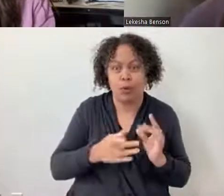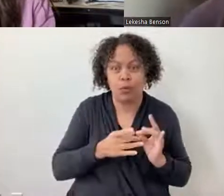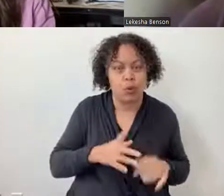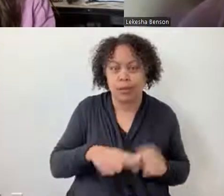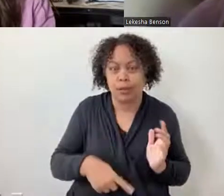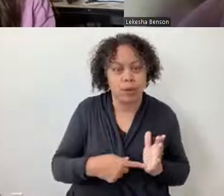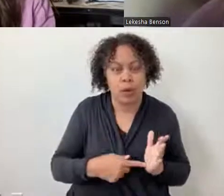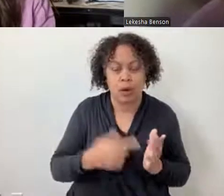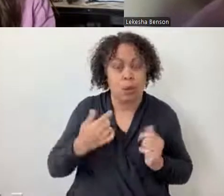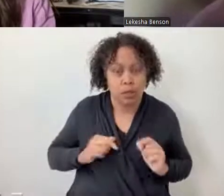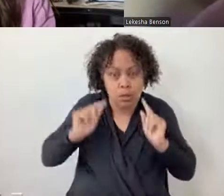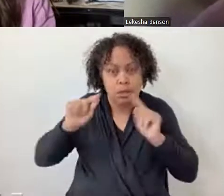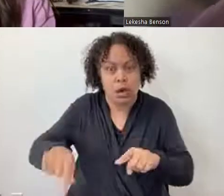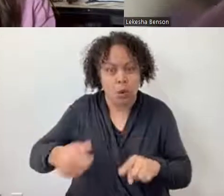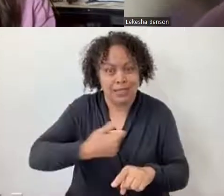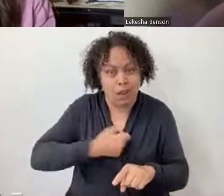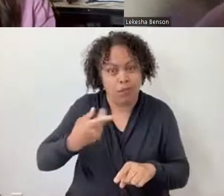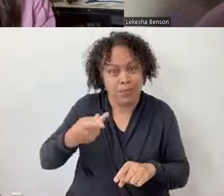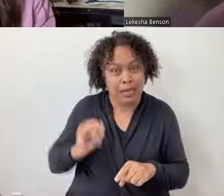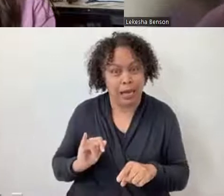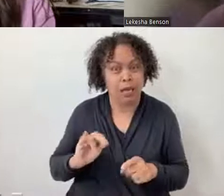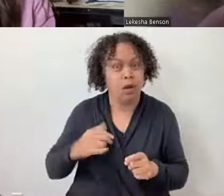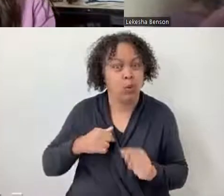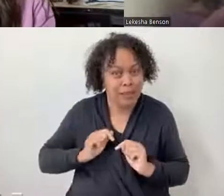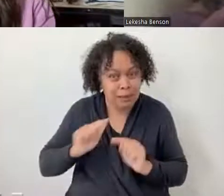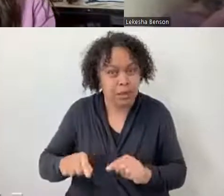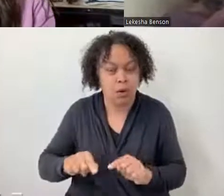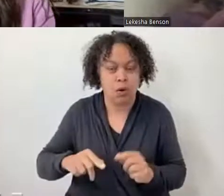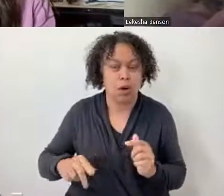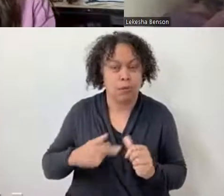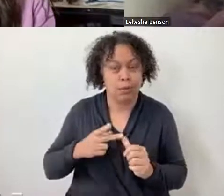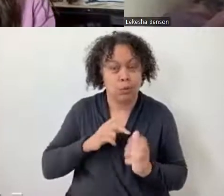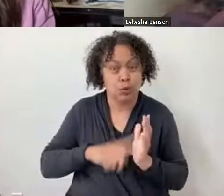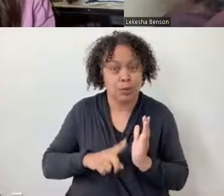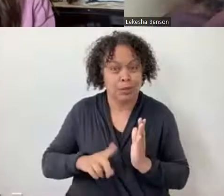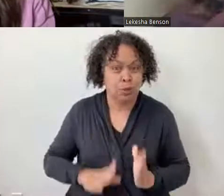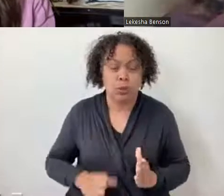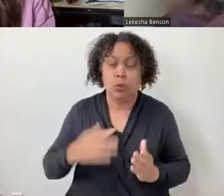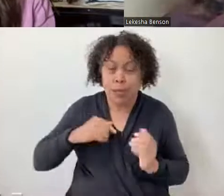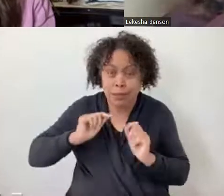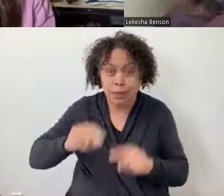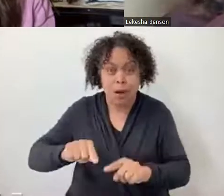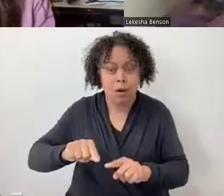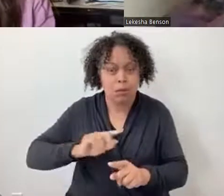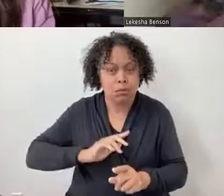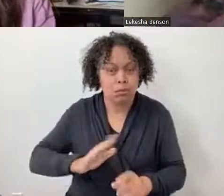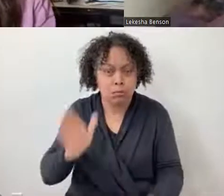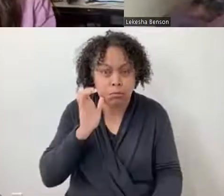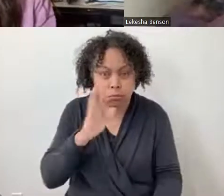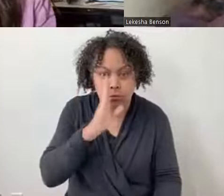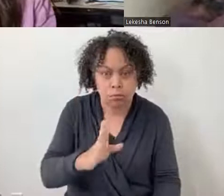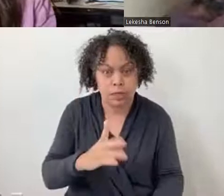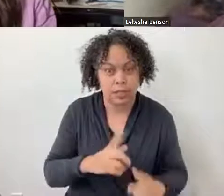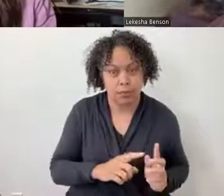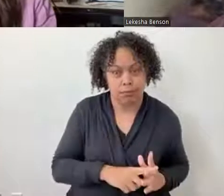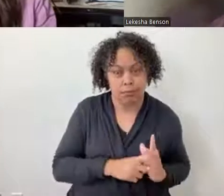you. So as PIs, we have to sit at the table and be there from cradle to grave,